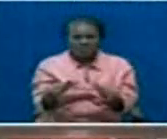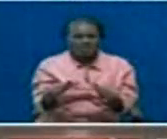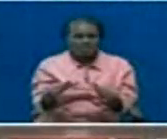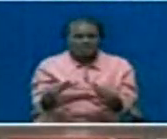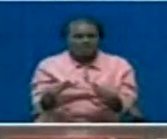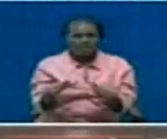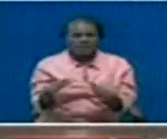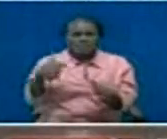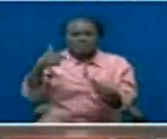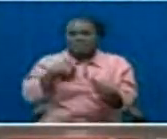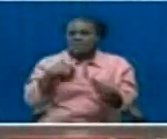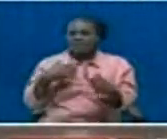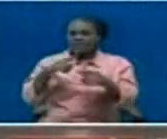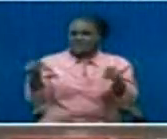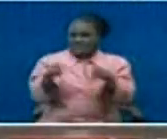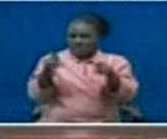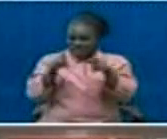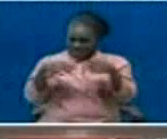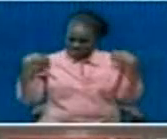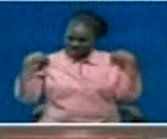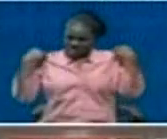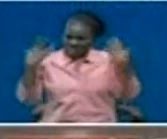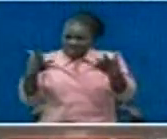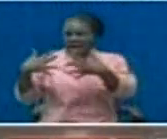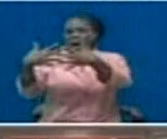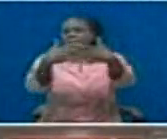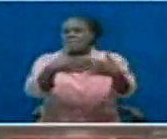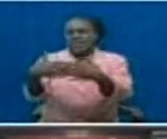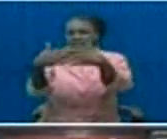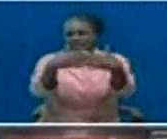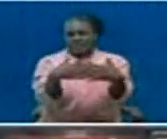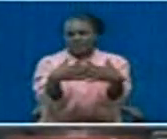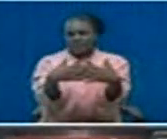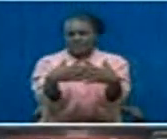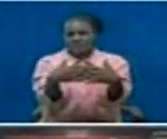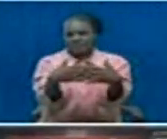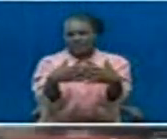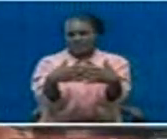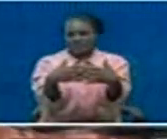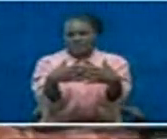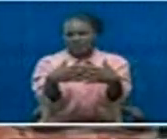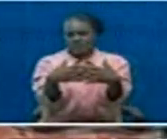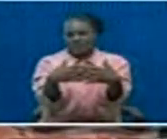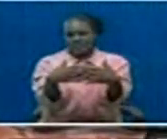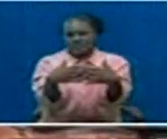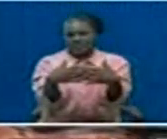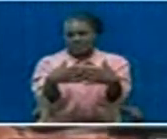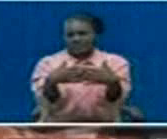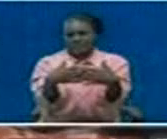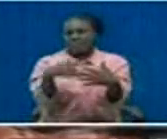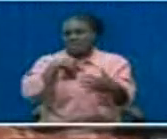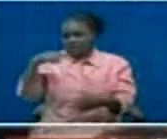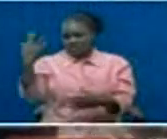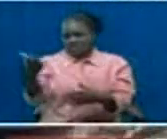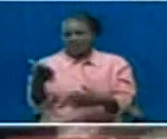Yes, I wore this stuff there, and they really liked me. What state is Marquette? What state is that? Minnesota? Wisconsin. Wisconsin. Correct. The cheese state. I went